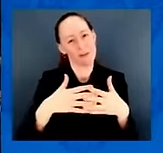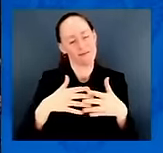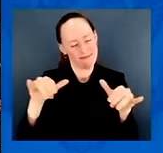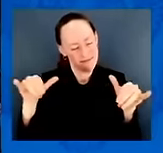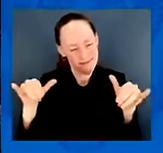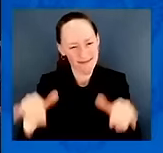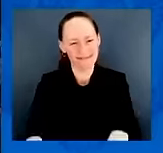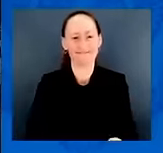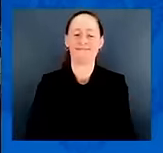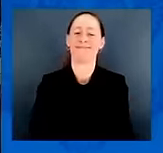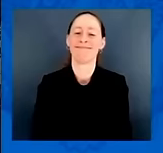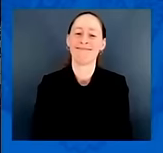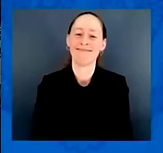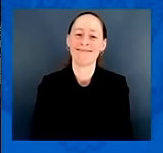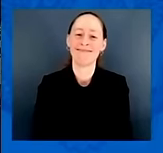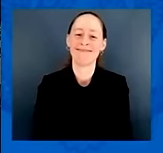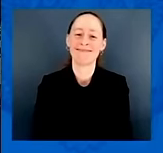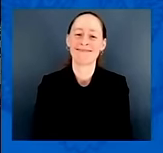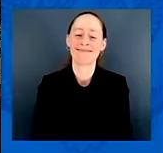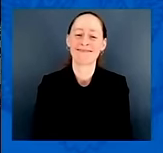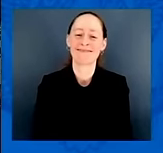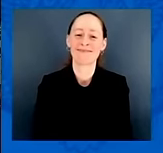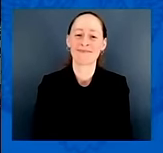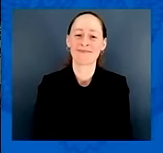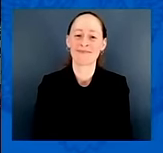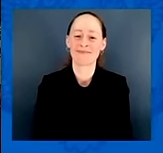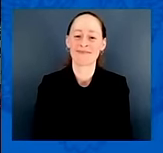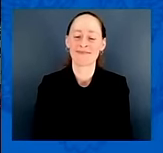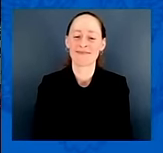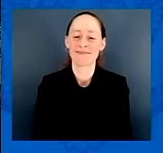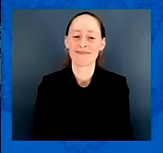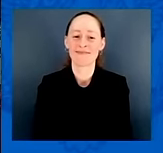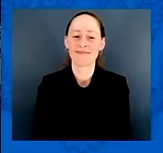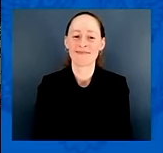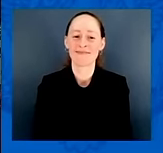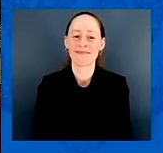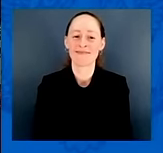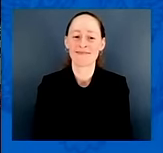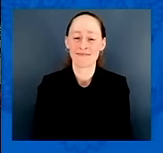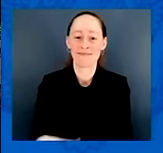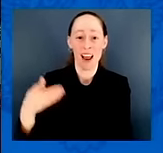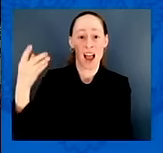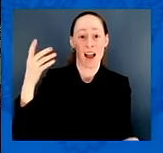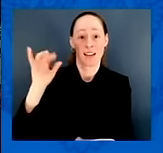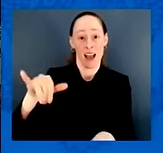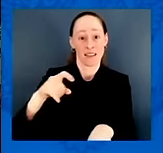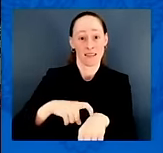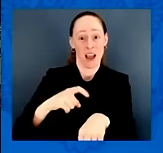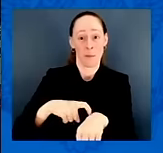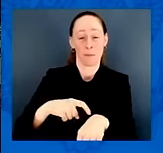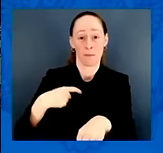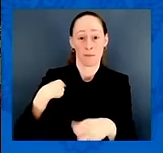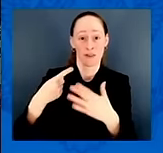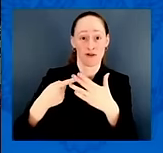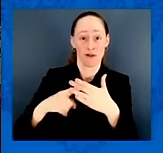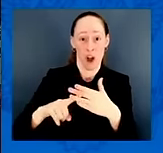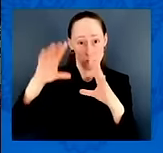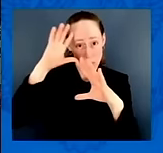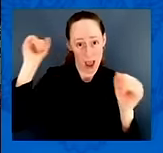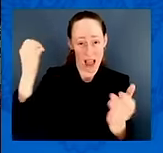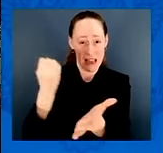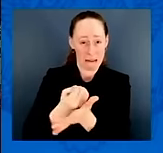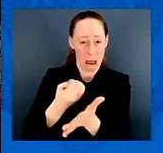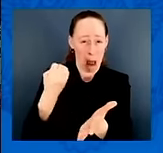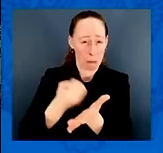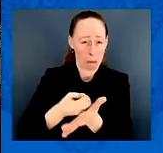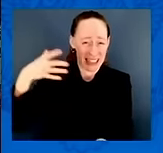my inherited economy is on the brink. Now our economy is literally the envy of the world. 15 million new jobs in just